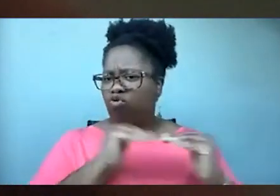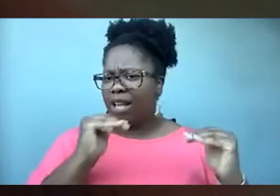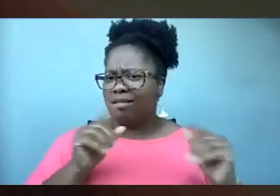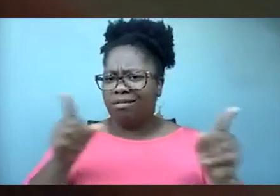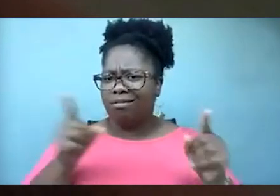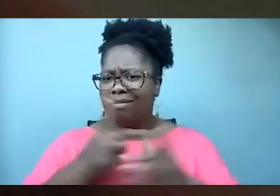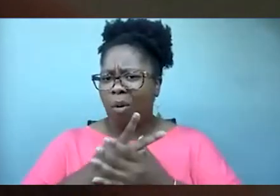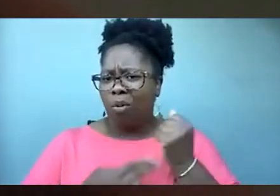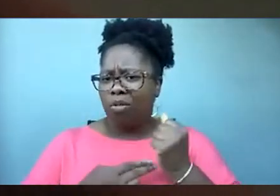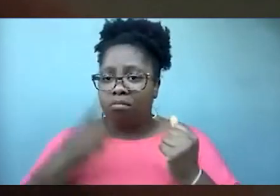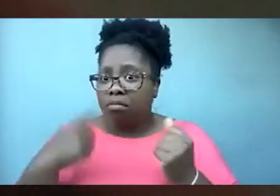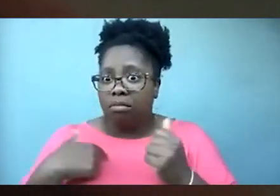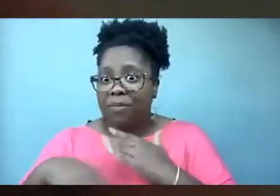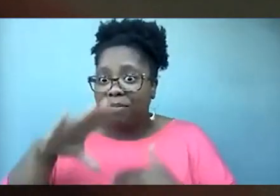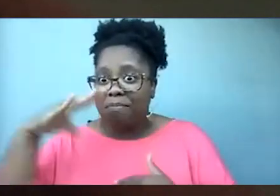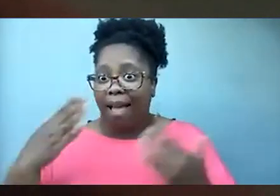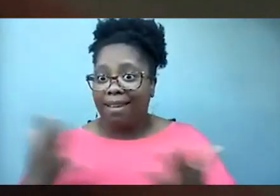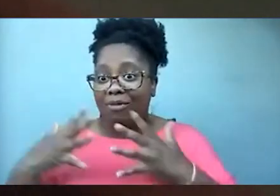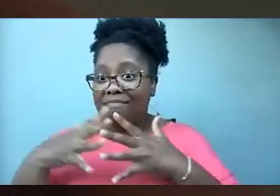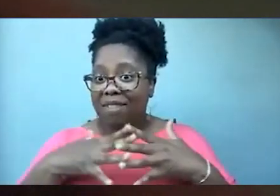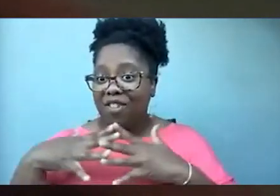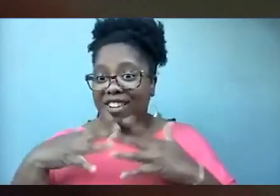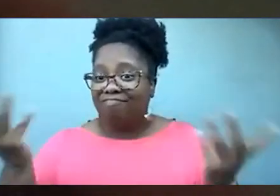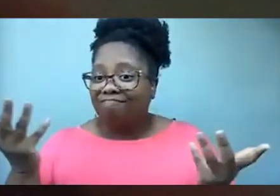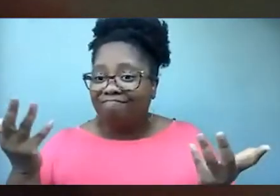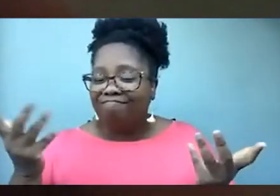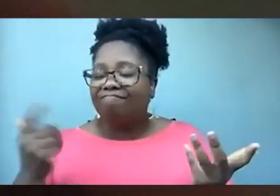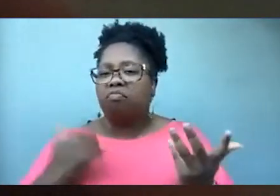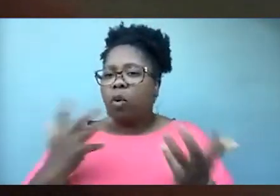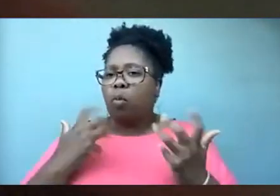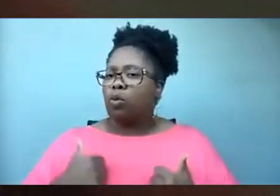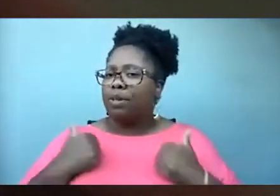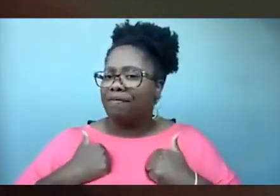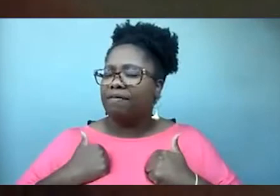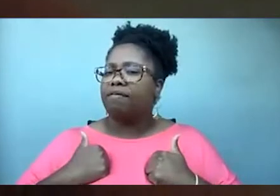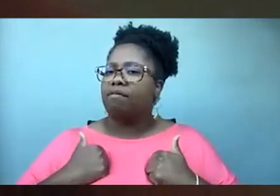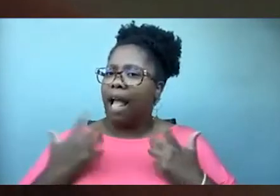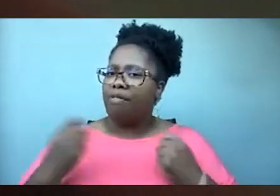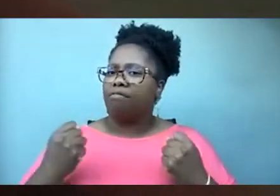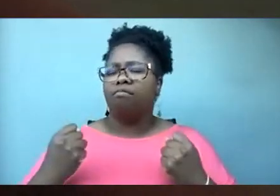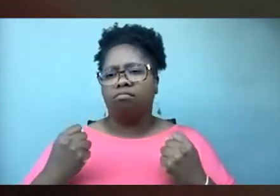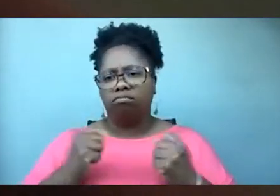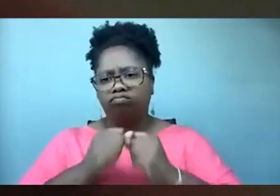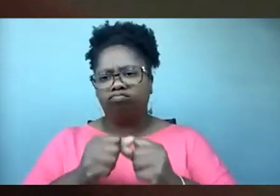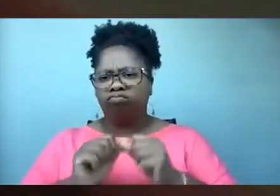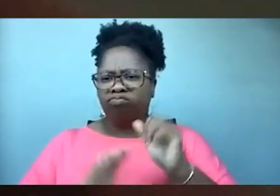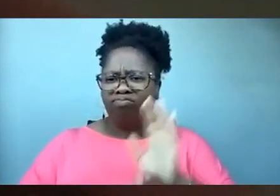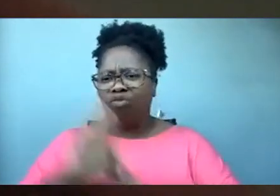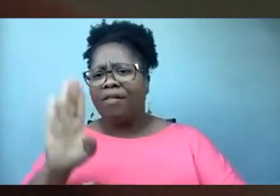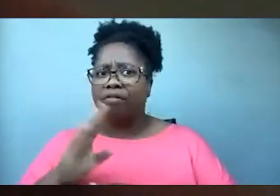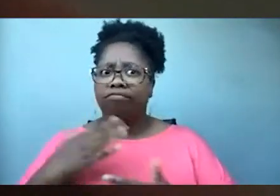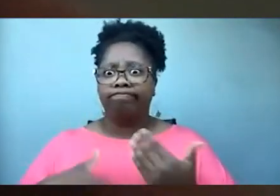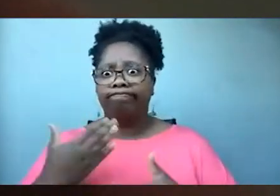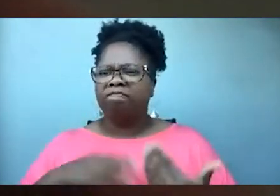healthily and thrive. I mean, that's just part of daily life. The